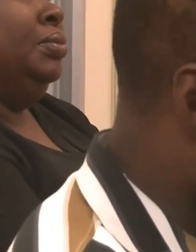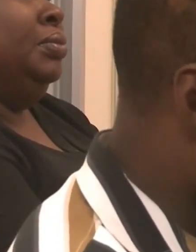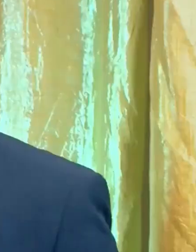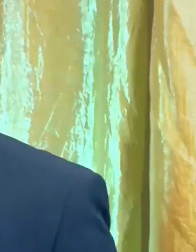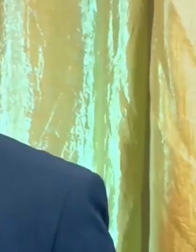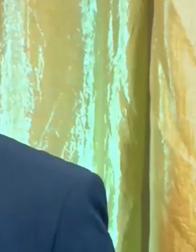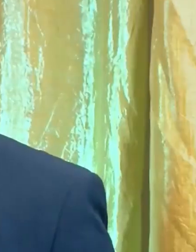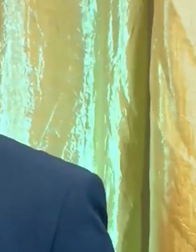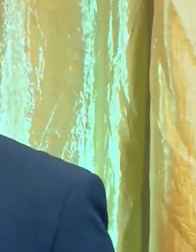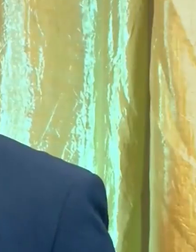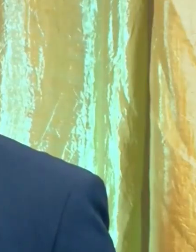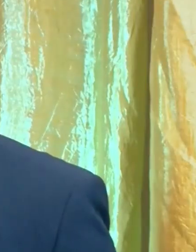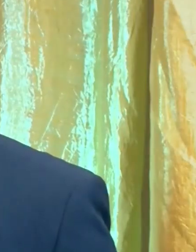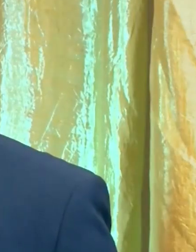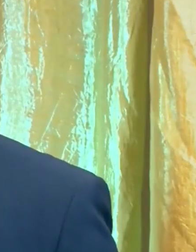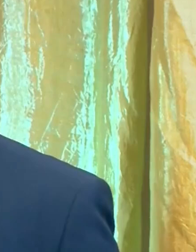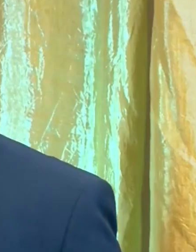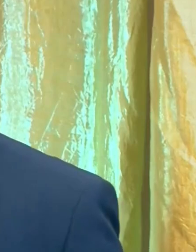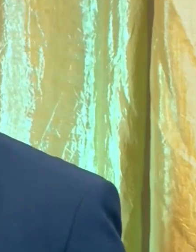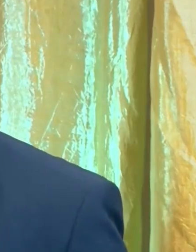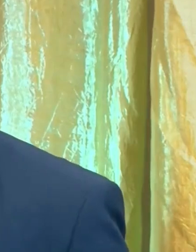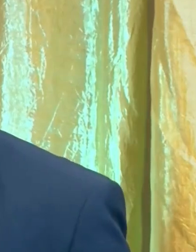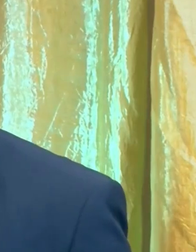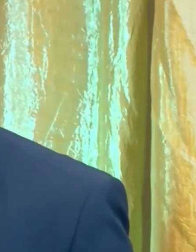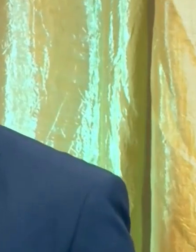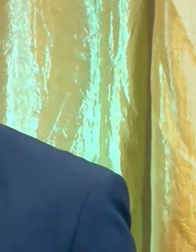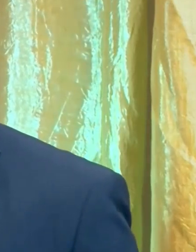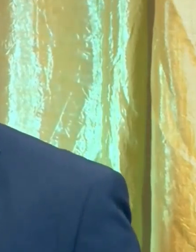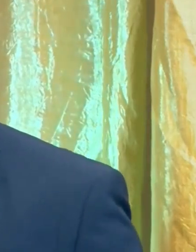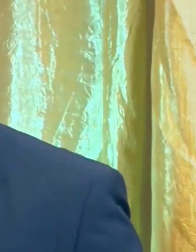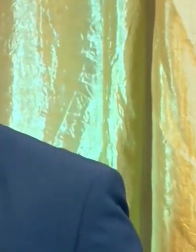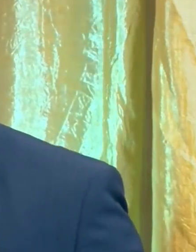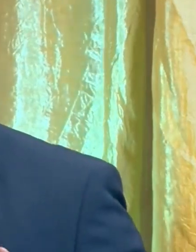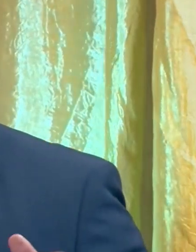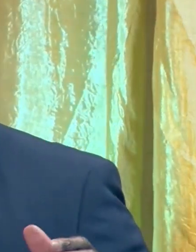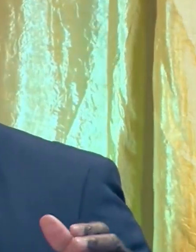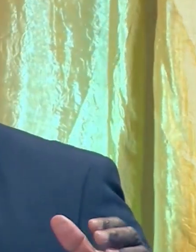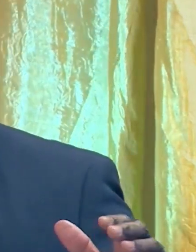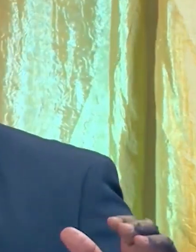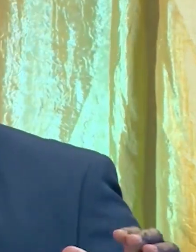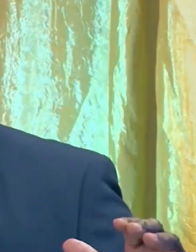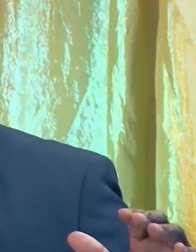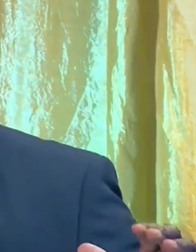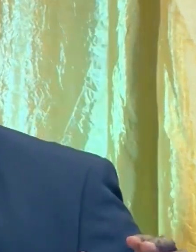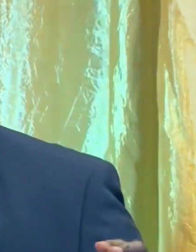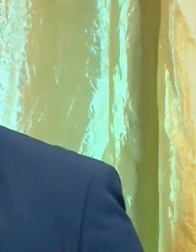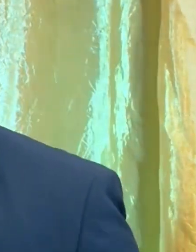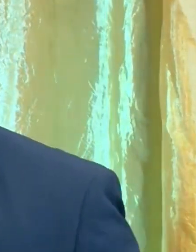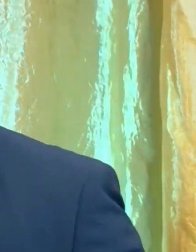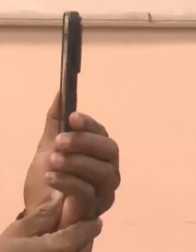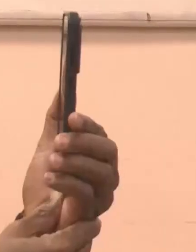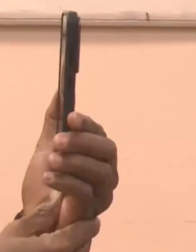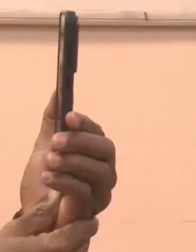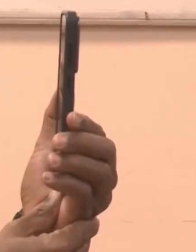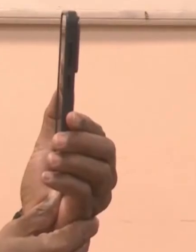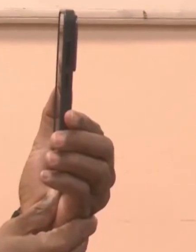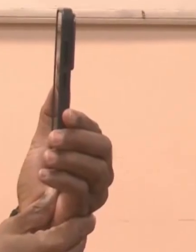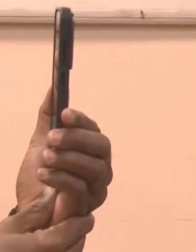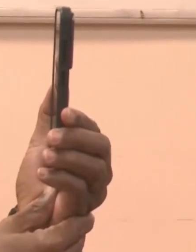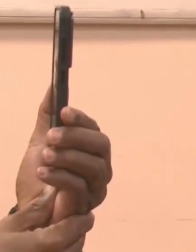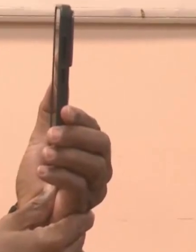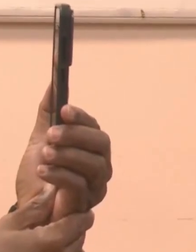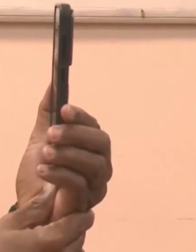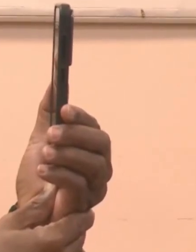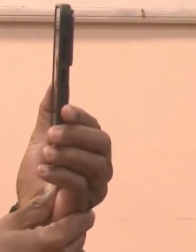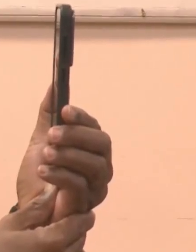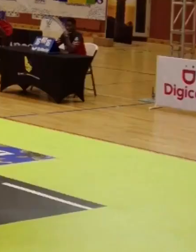team to see how best we can look to have a tournament that also would provide a stipend for players as they move